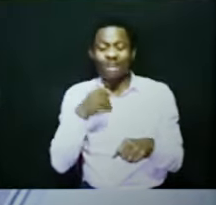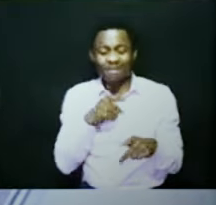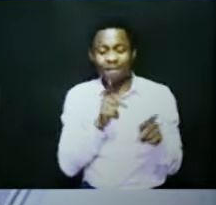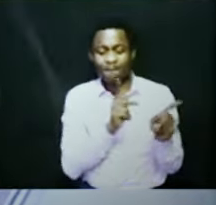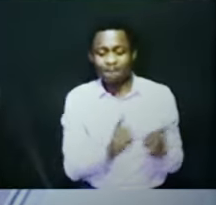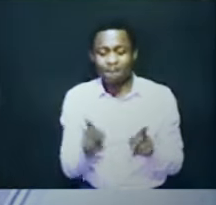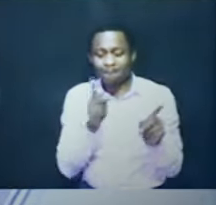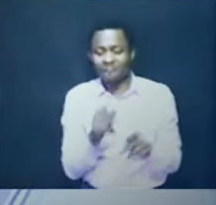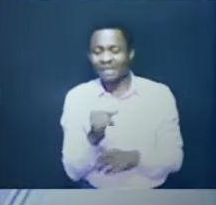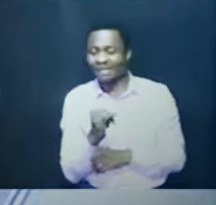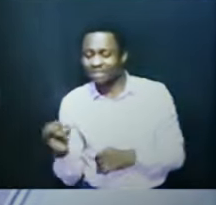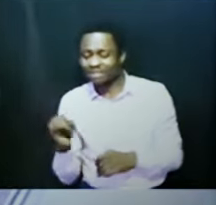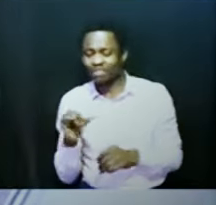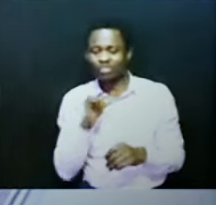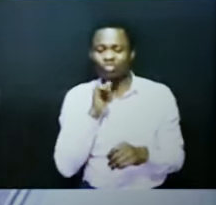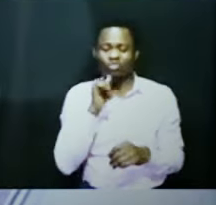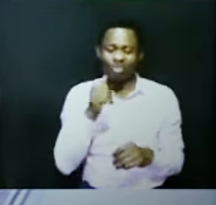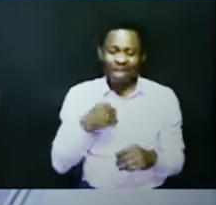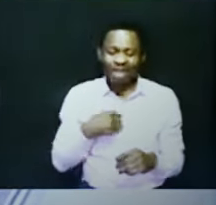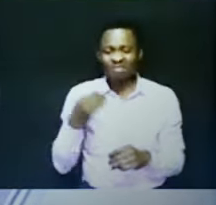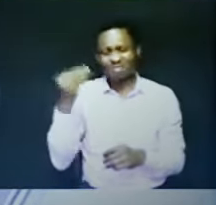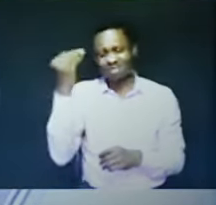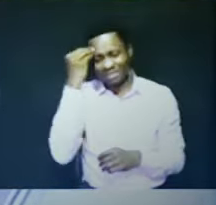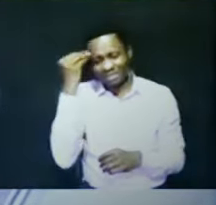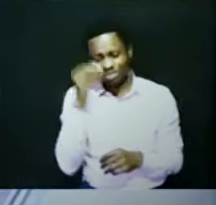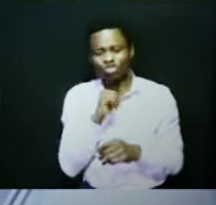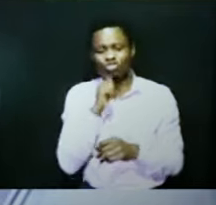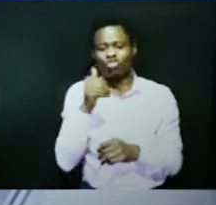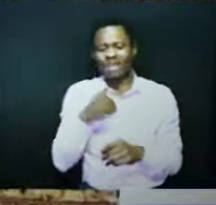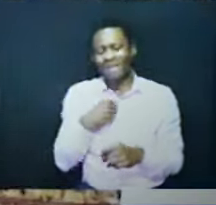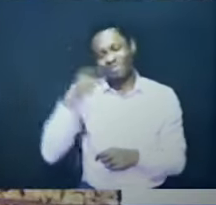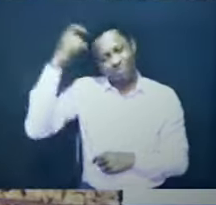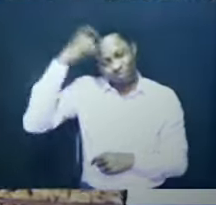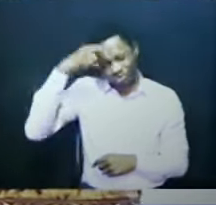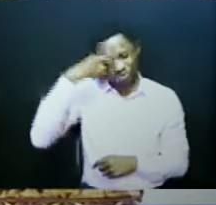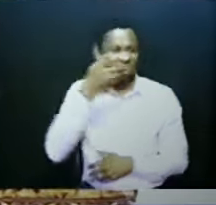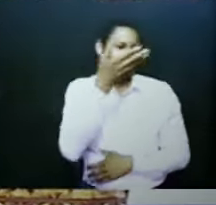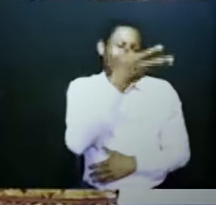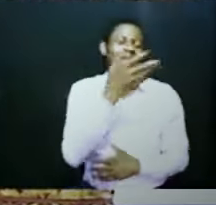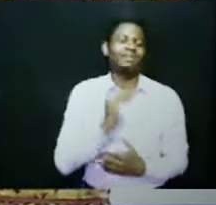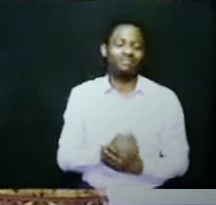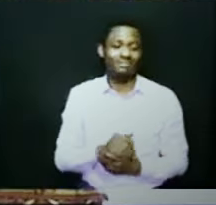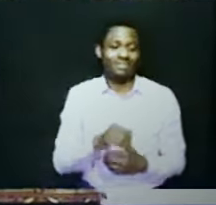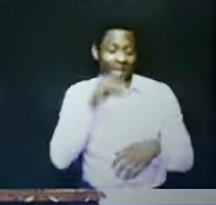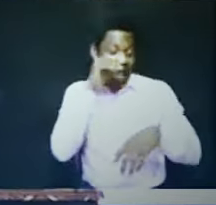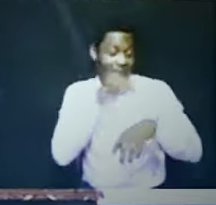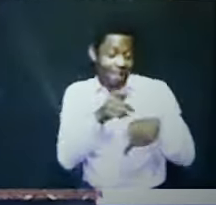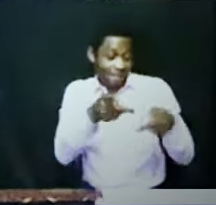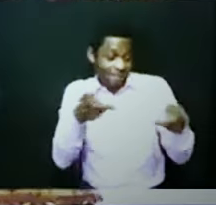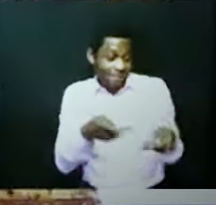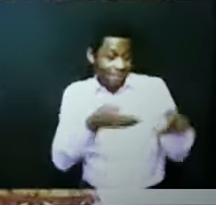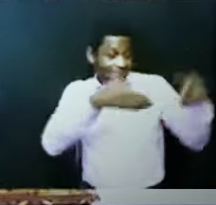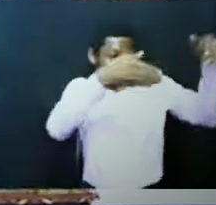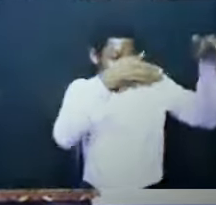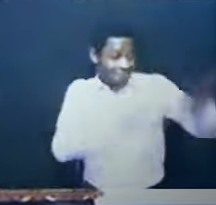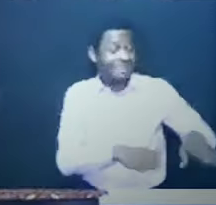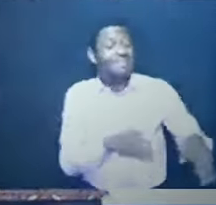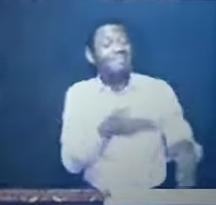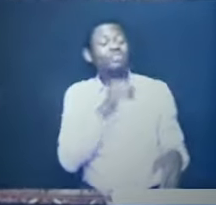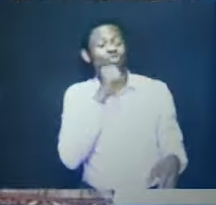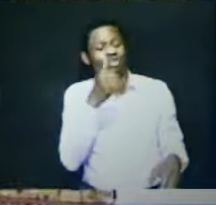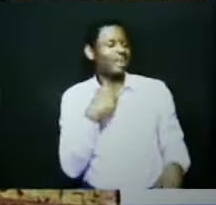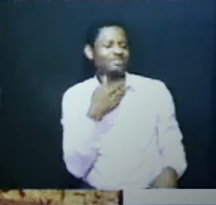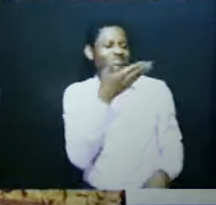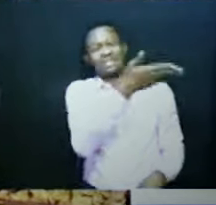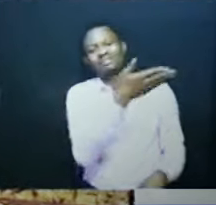nor knowledge, nor wisdom. Bibiara won sabeka se wobef yeno. Fa wanhuodin ye